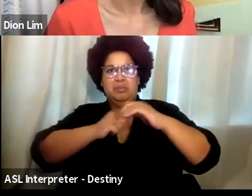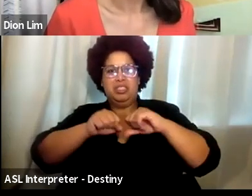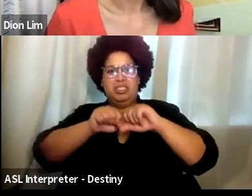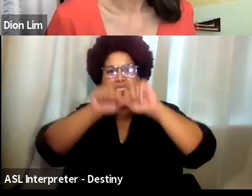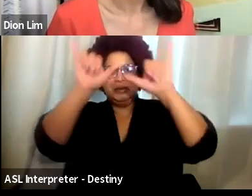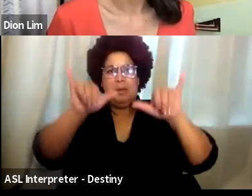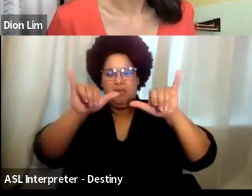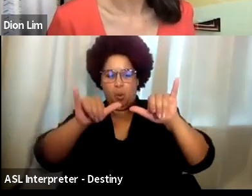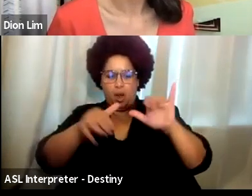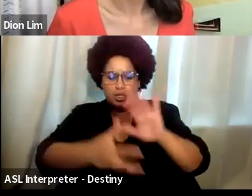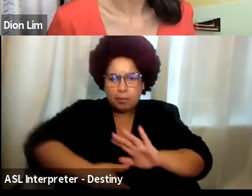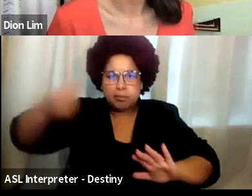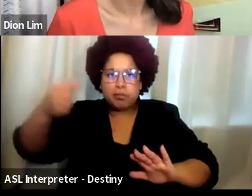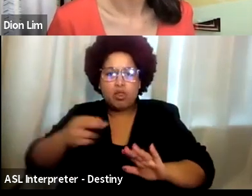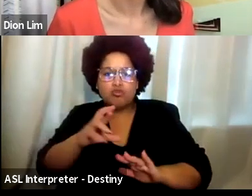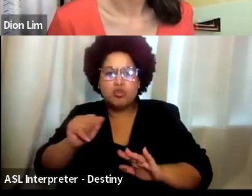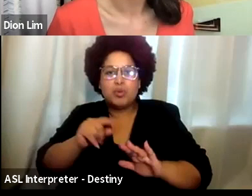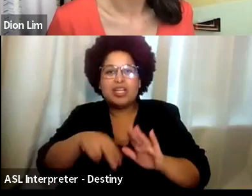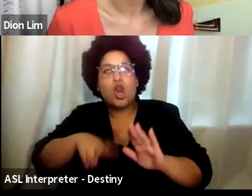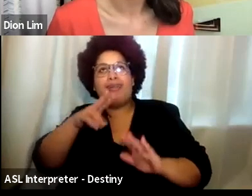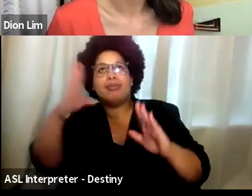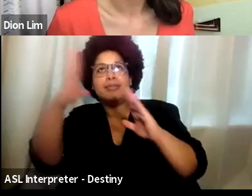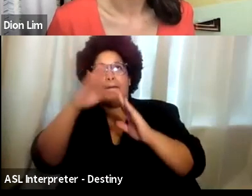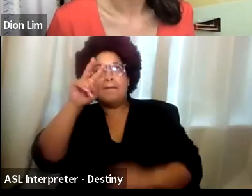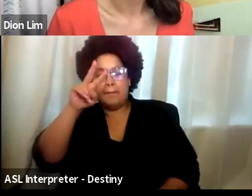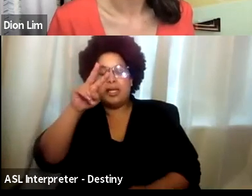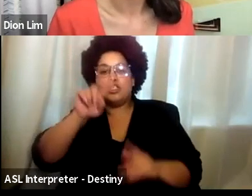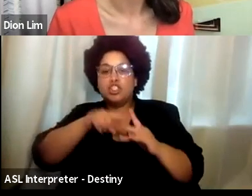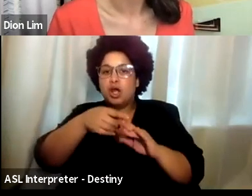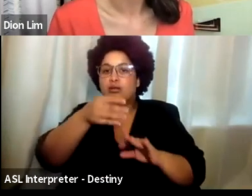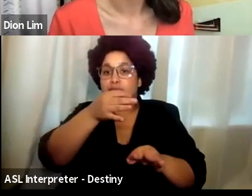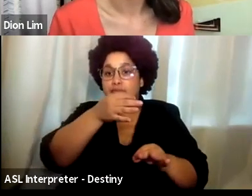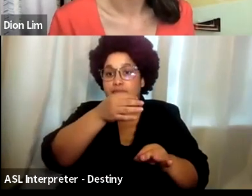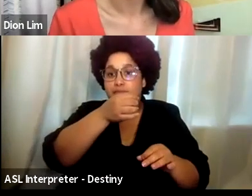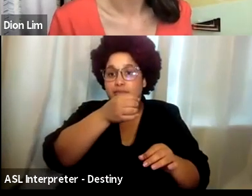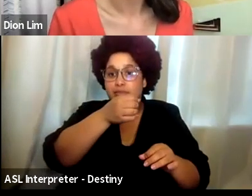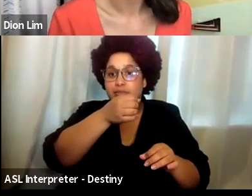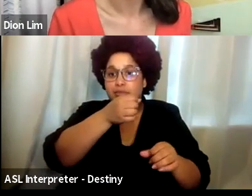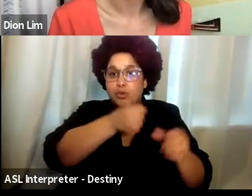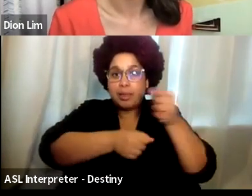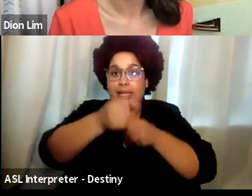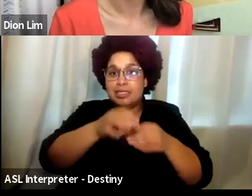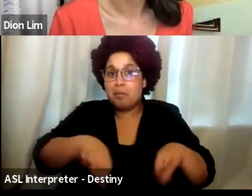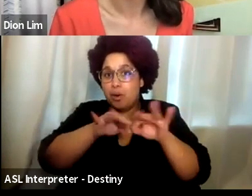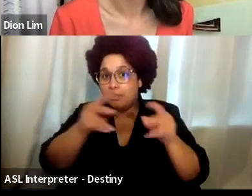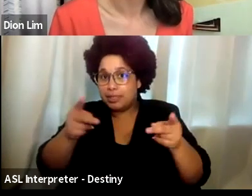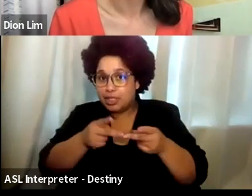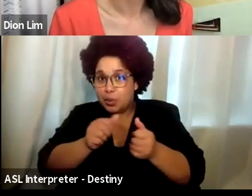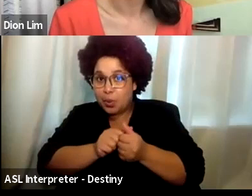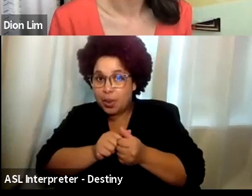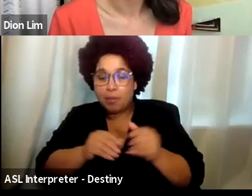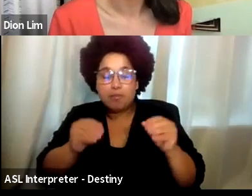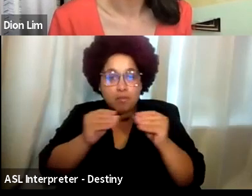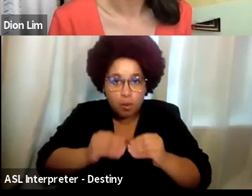need to also look at the top first and start to replace really important positions with